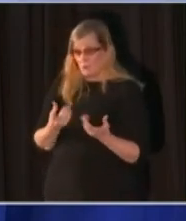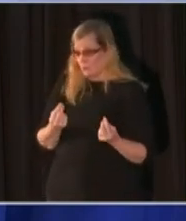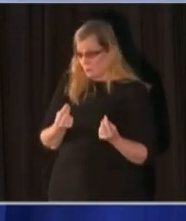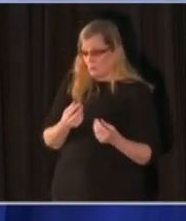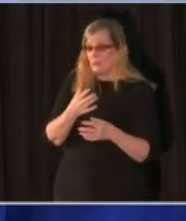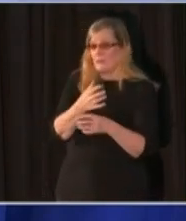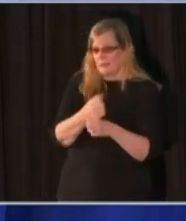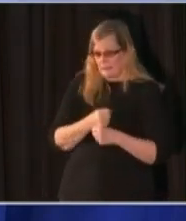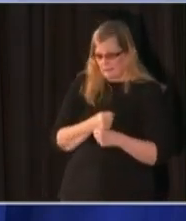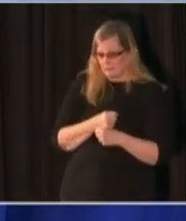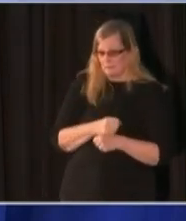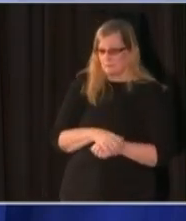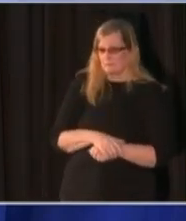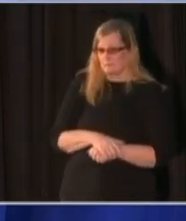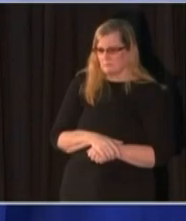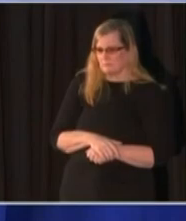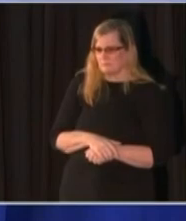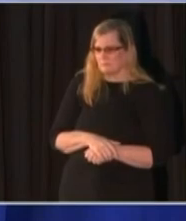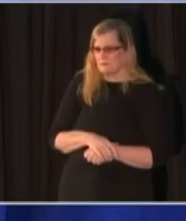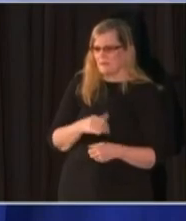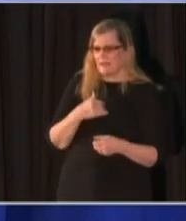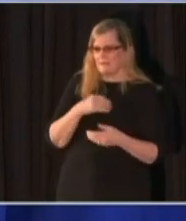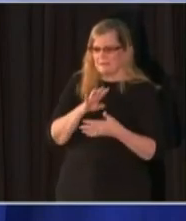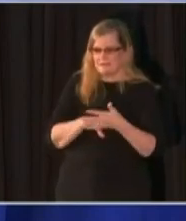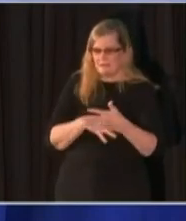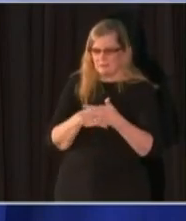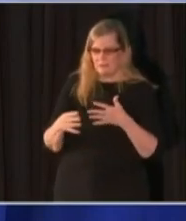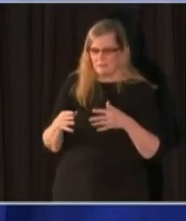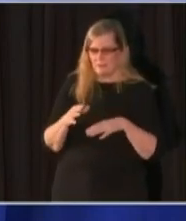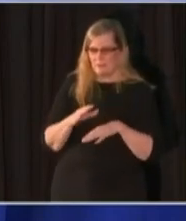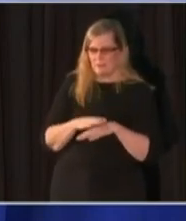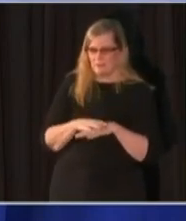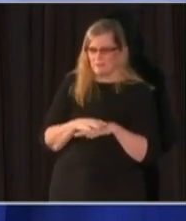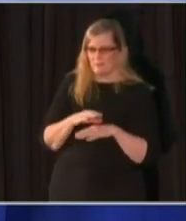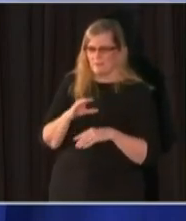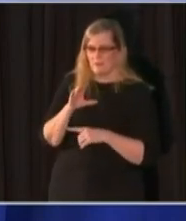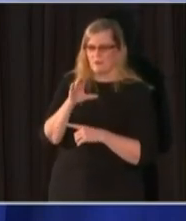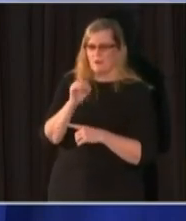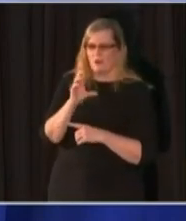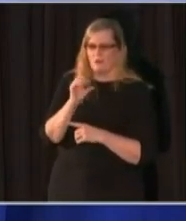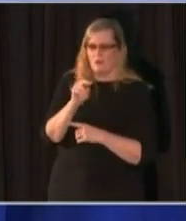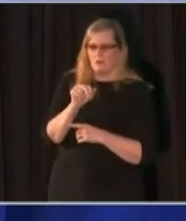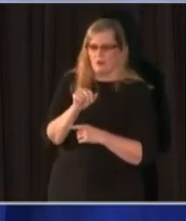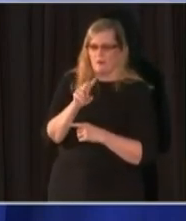that schedule will be posted on coronavirus.dc.gov.